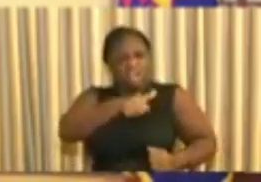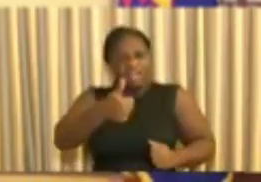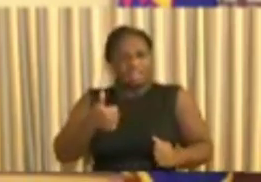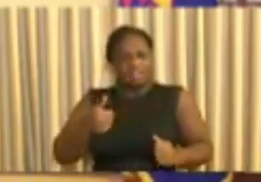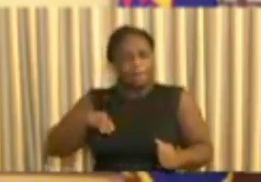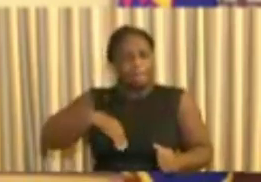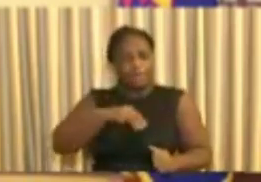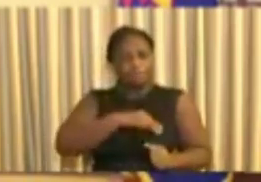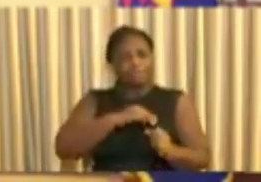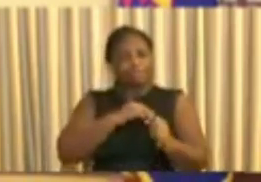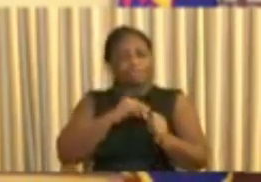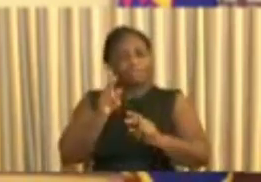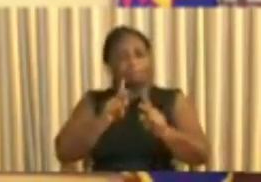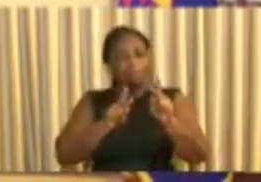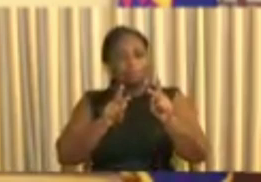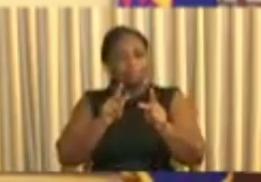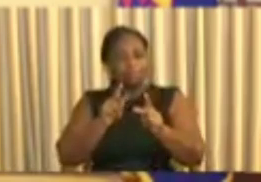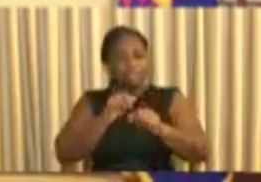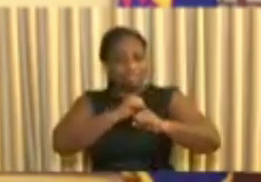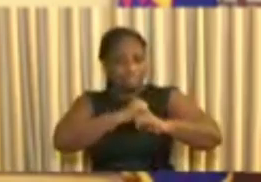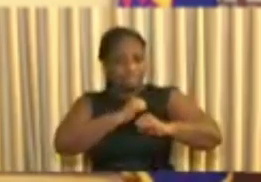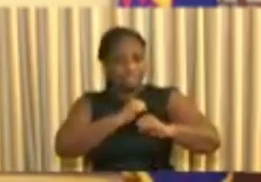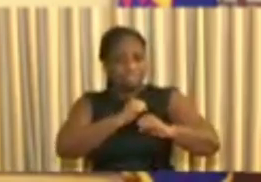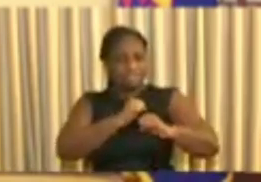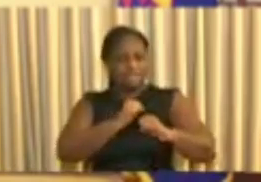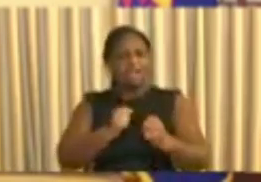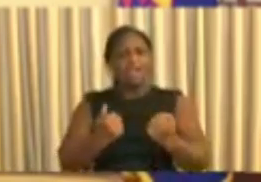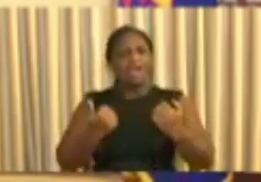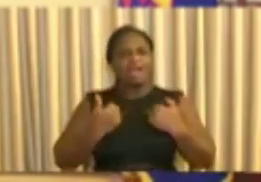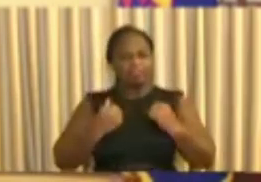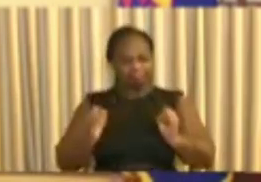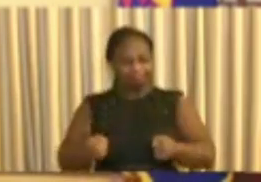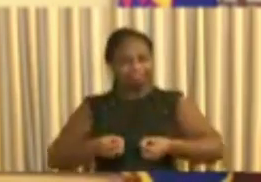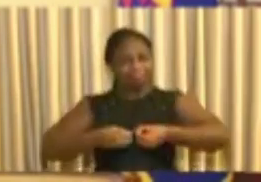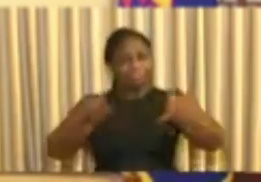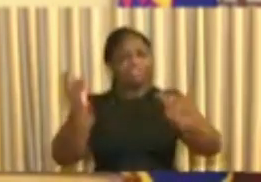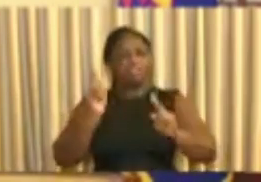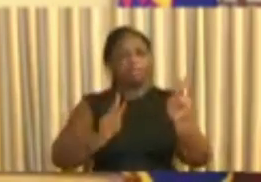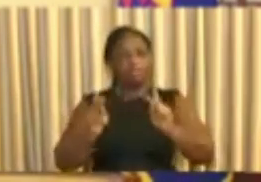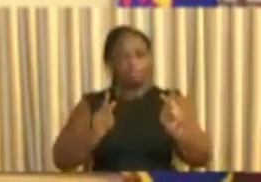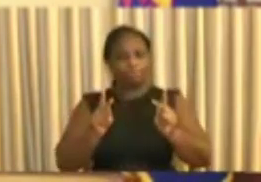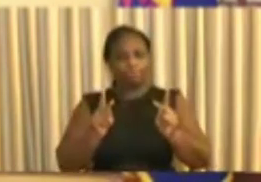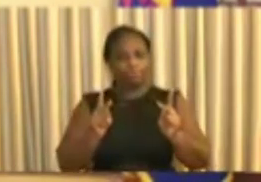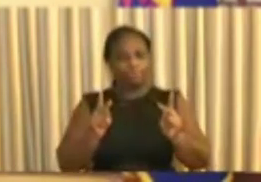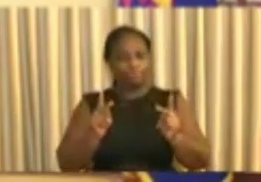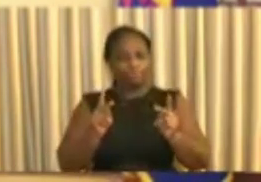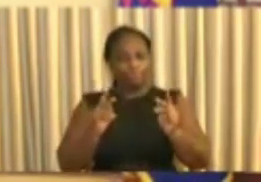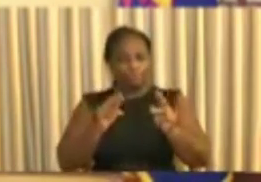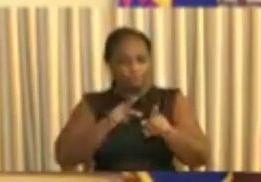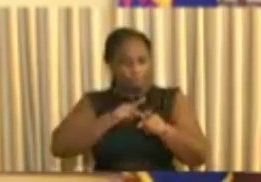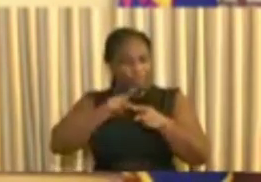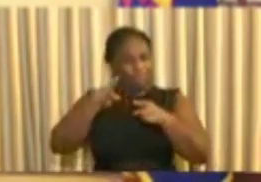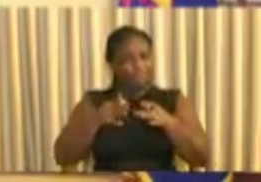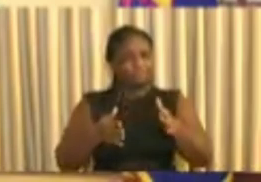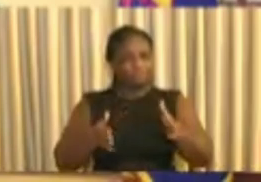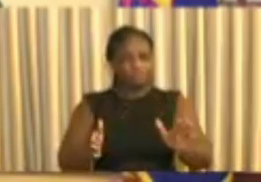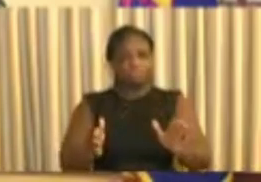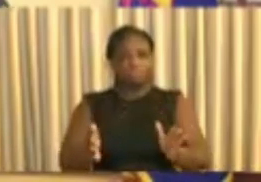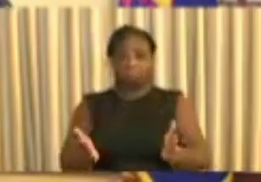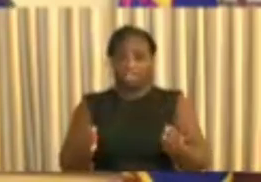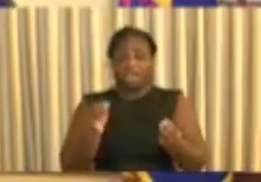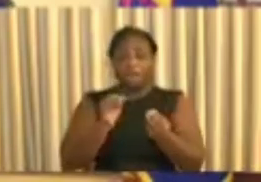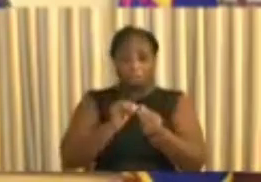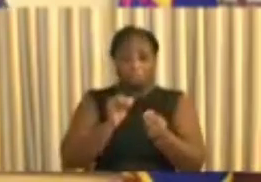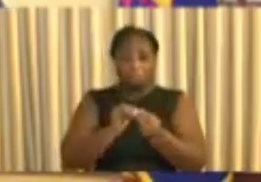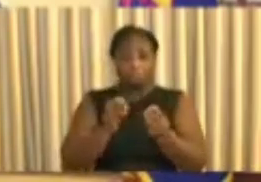members of our security services have discharged their mandate with considerable professionalism.